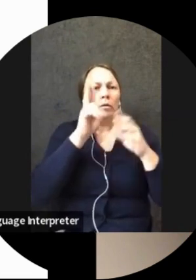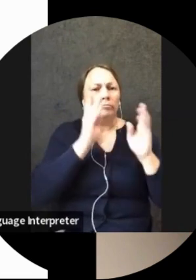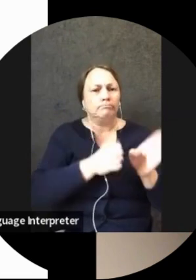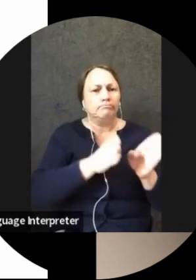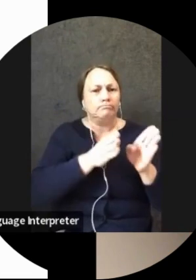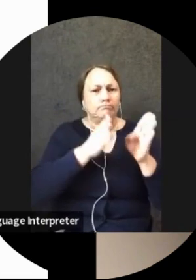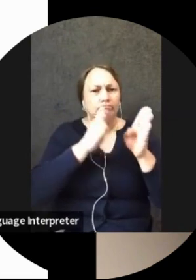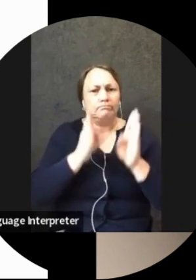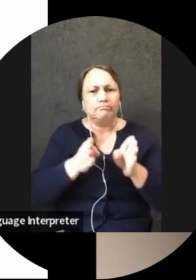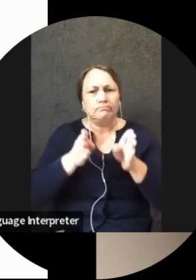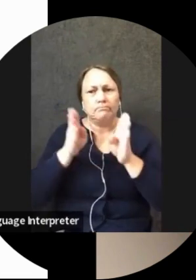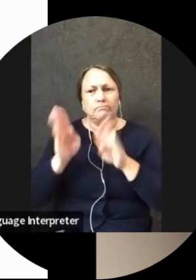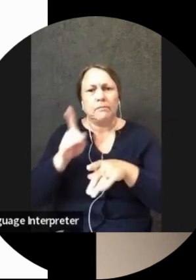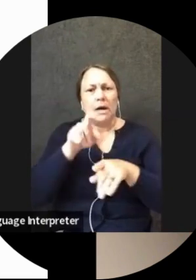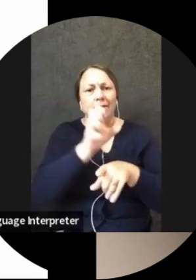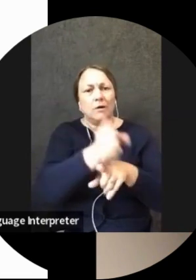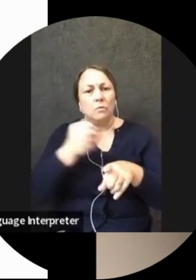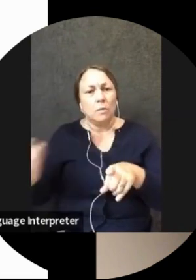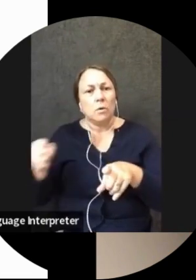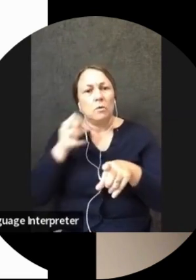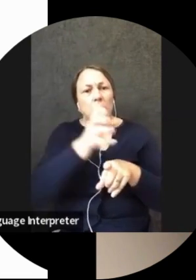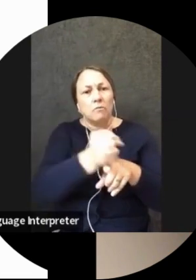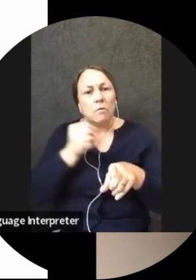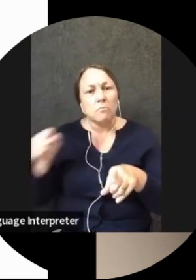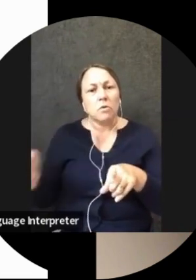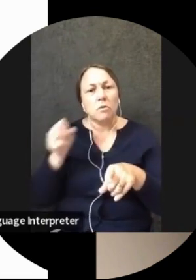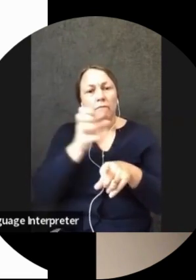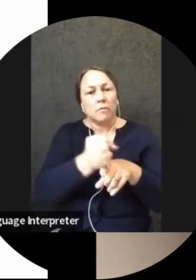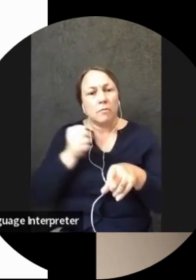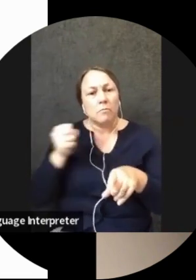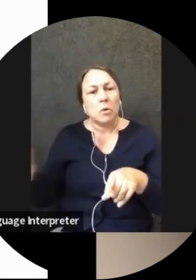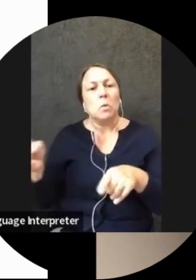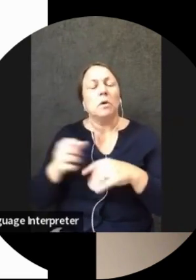of removals. And